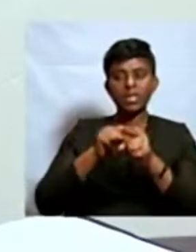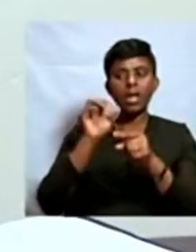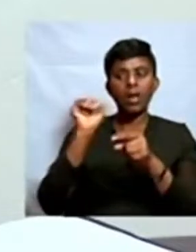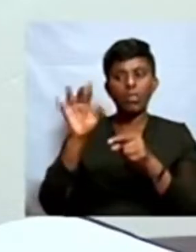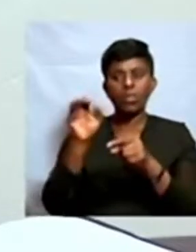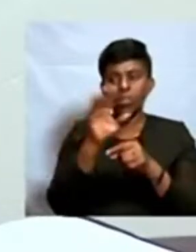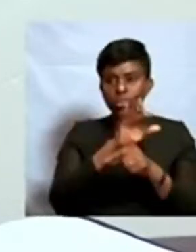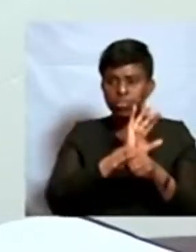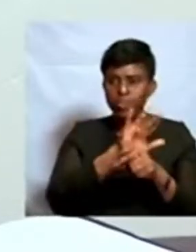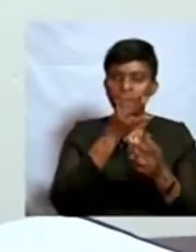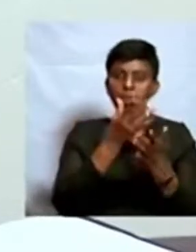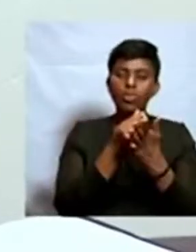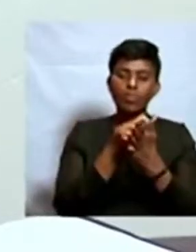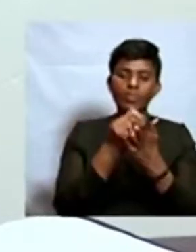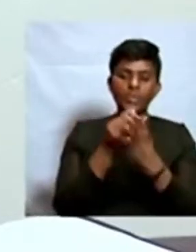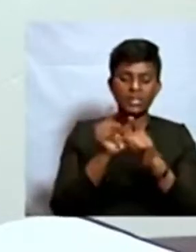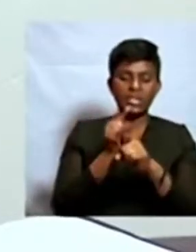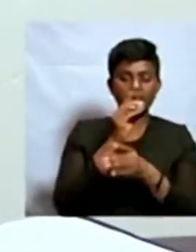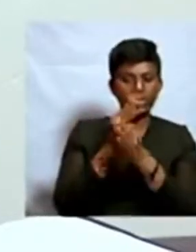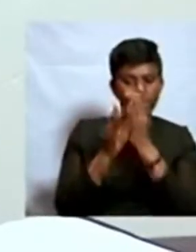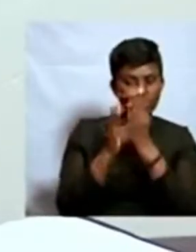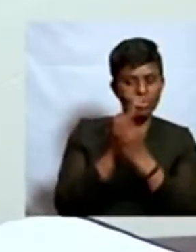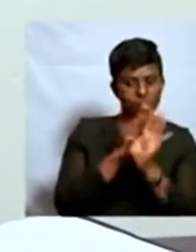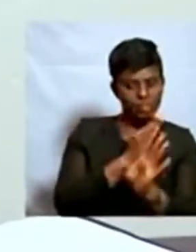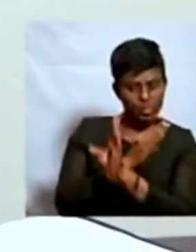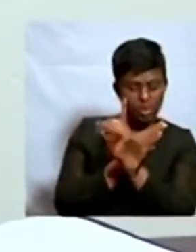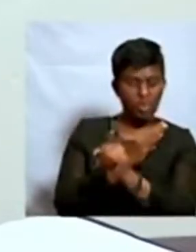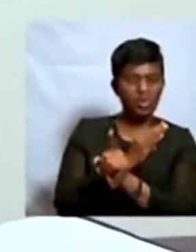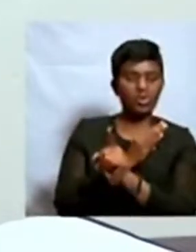circulate their wealth and build